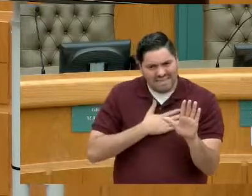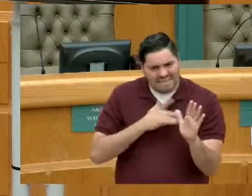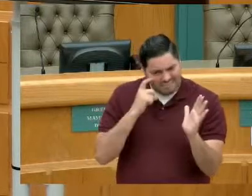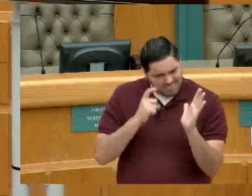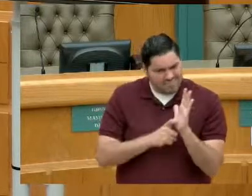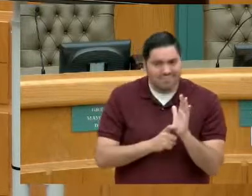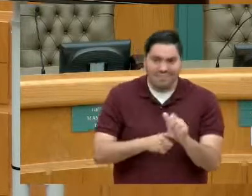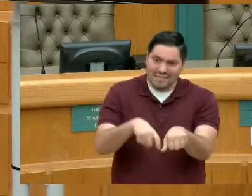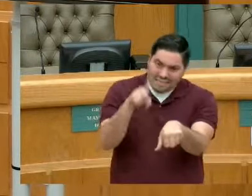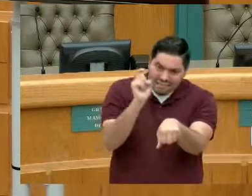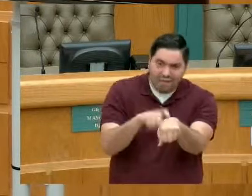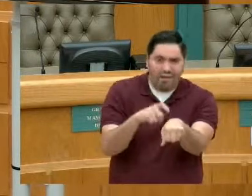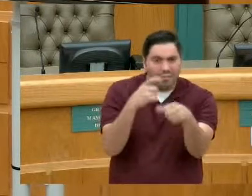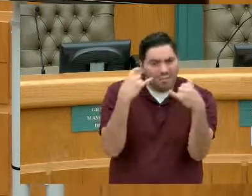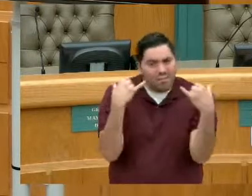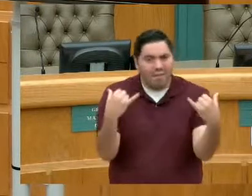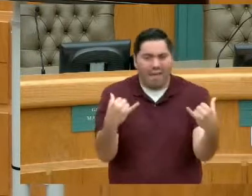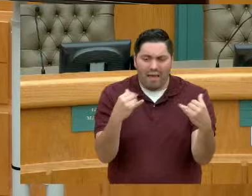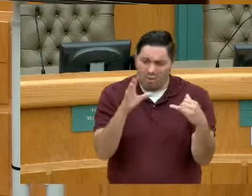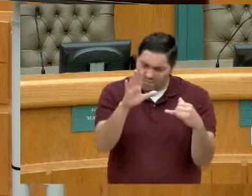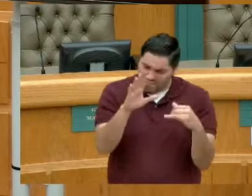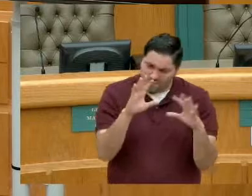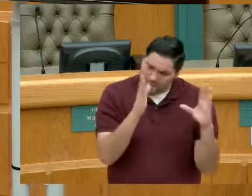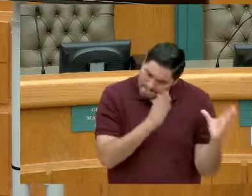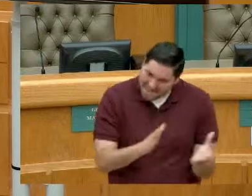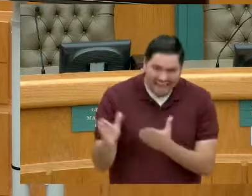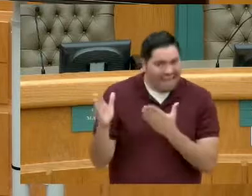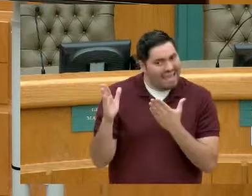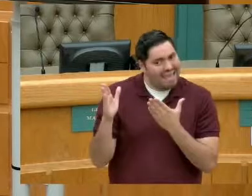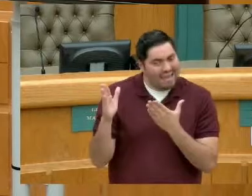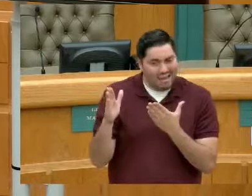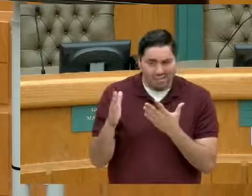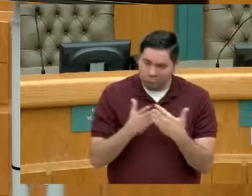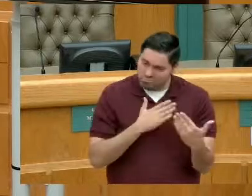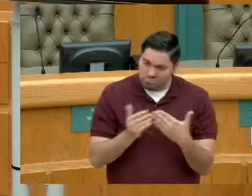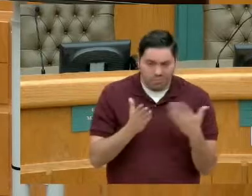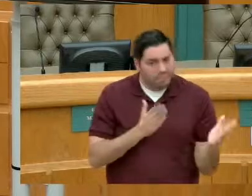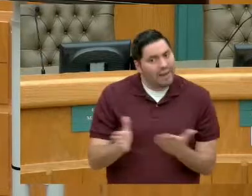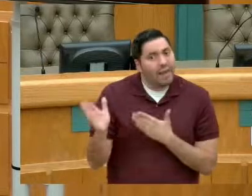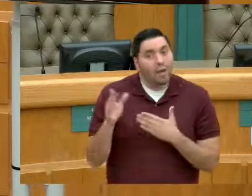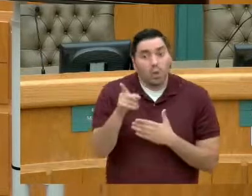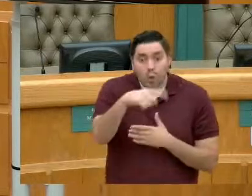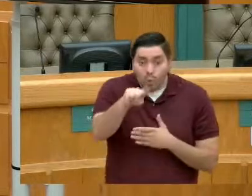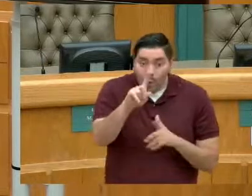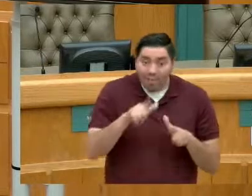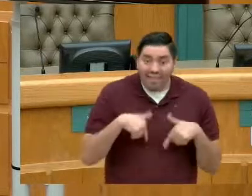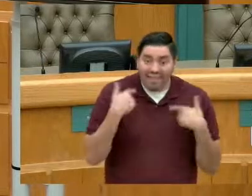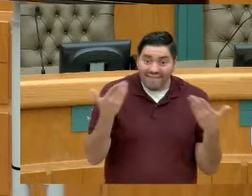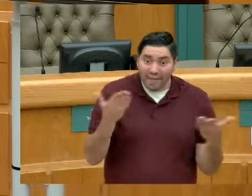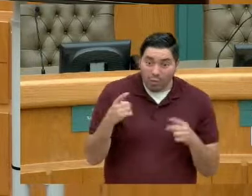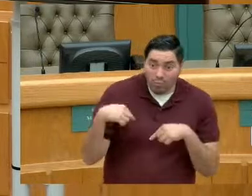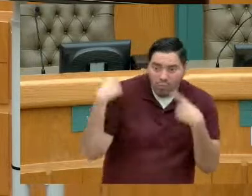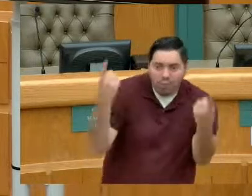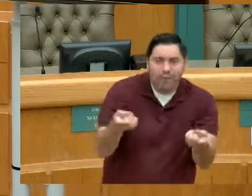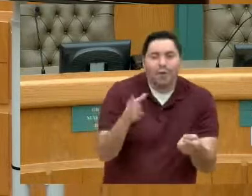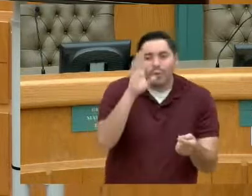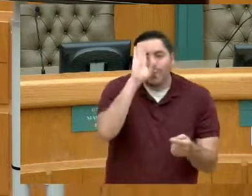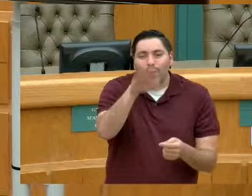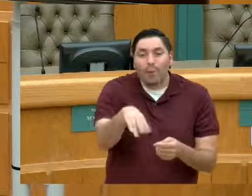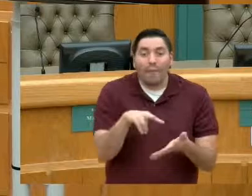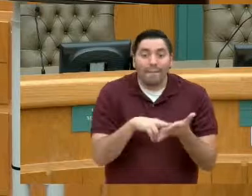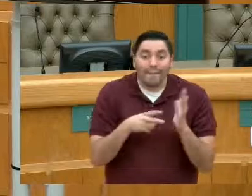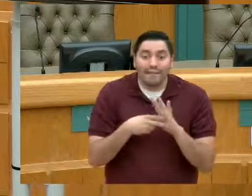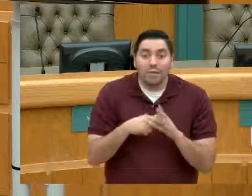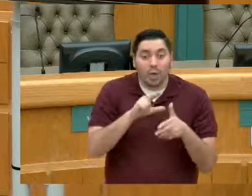it's time to make that family plan now. And those of you who have lived here, you know what that means. It means get